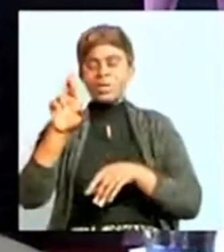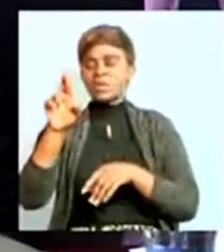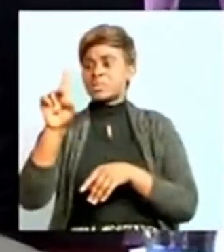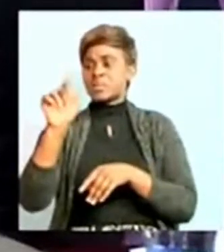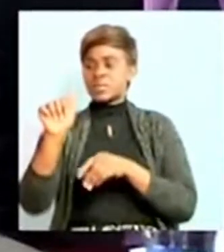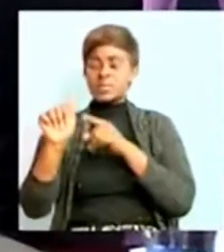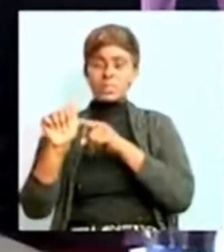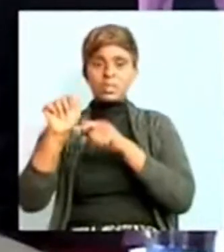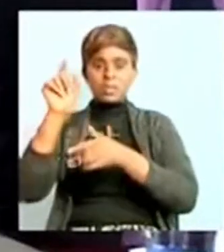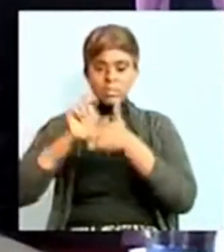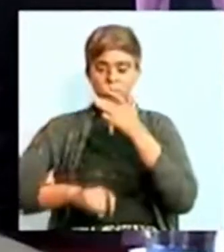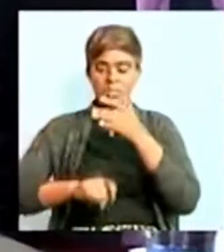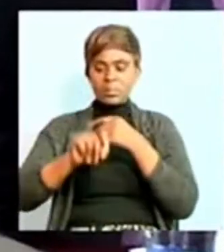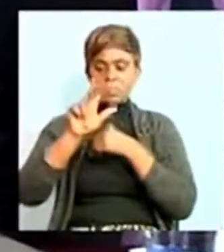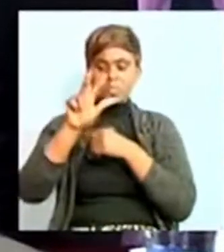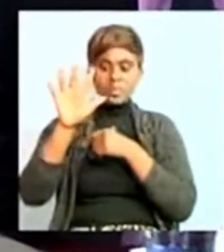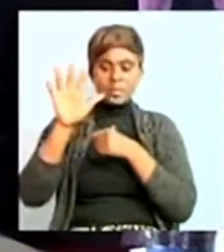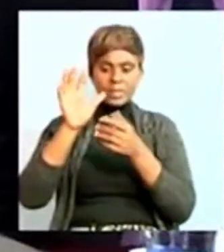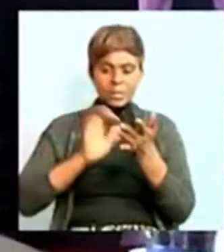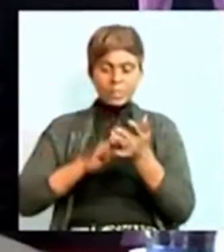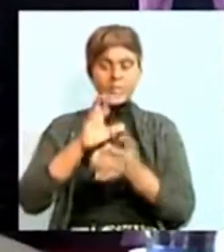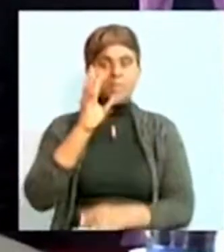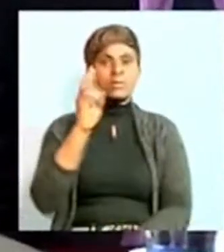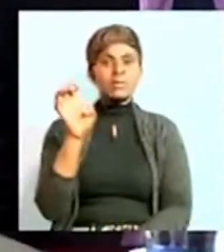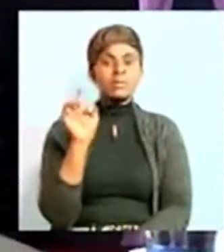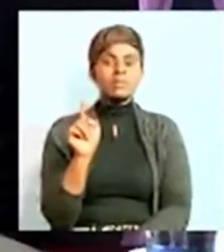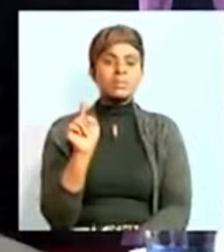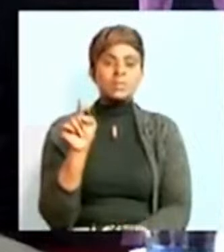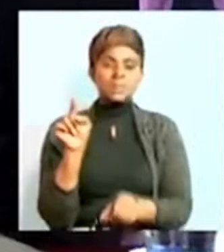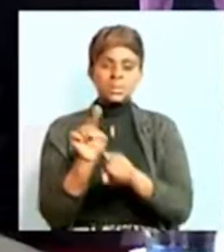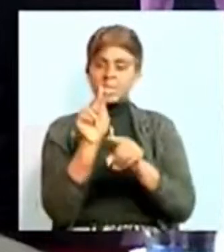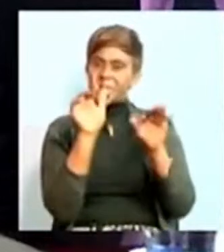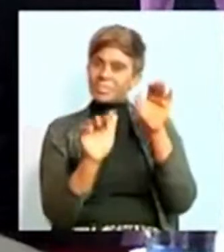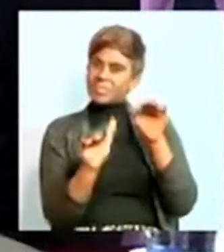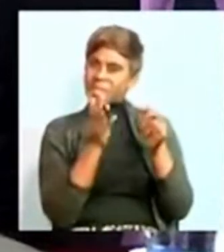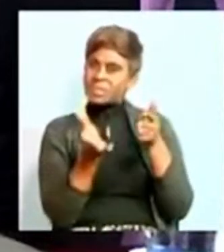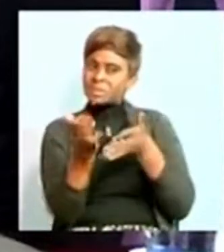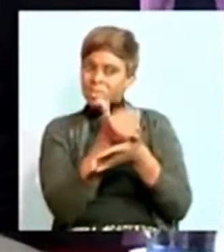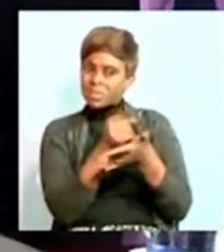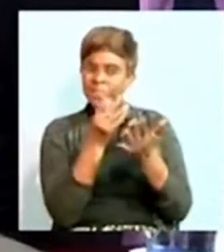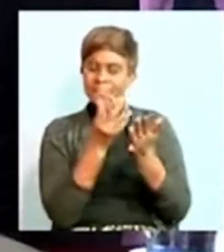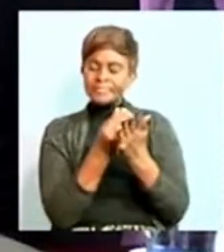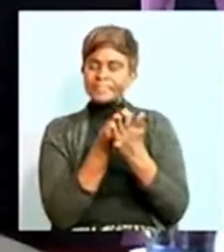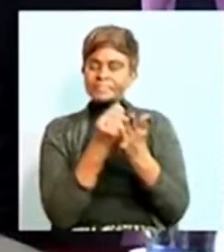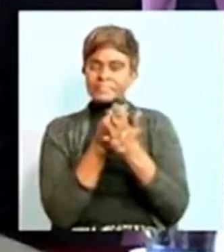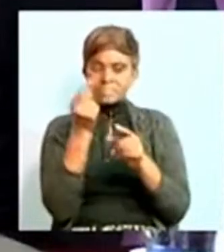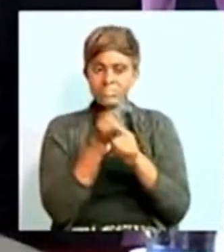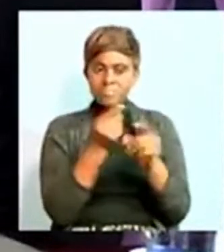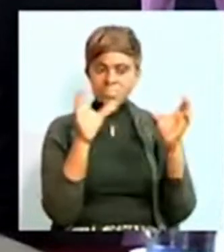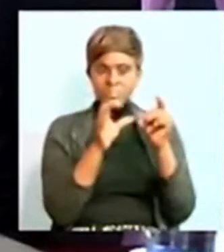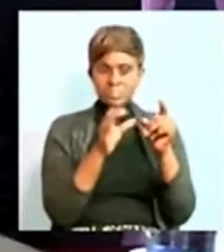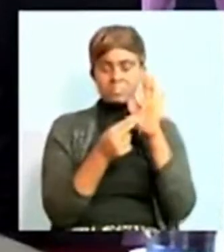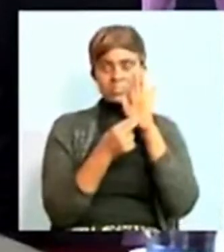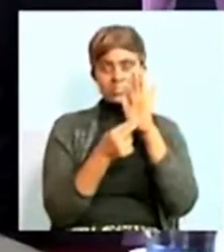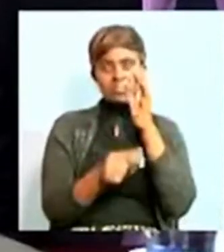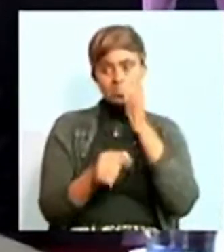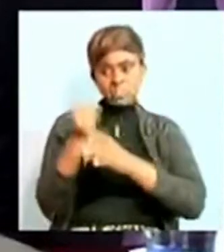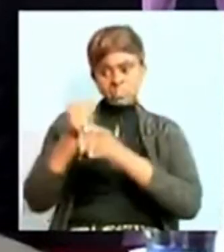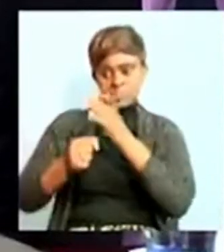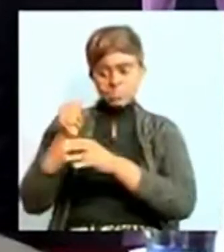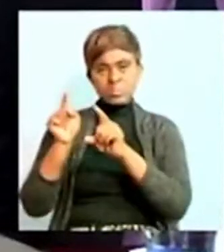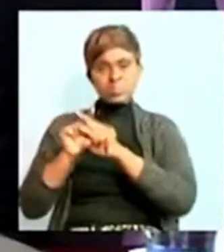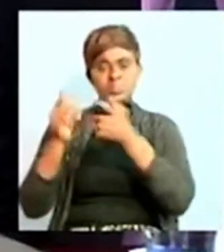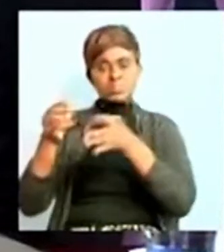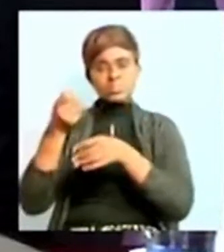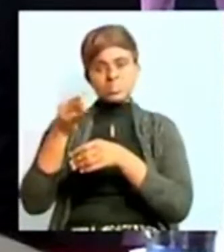to 35,600. The balance uncollected funds from the council shops due to loss